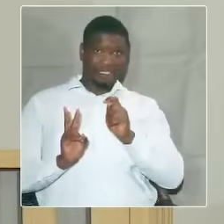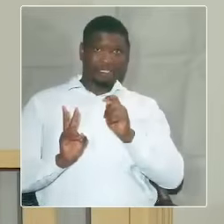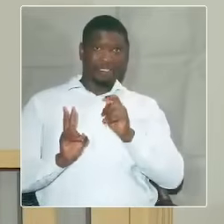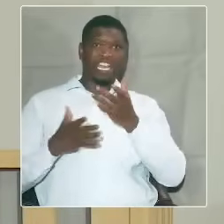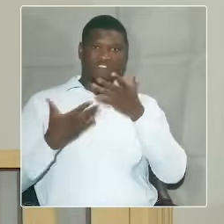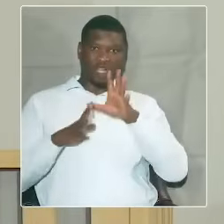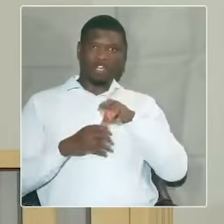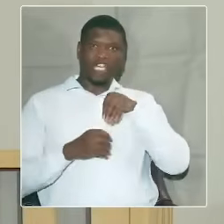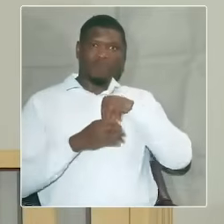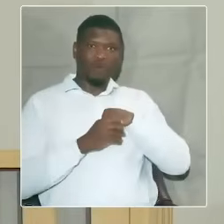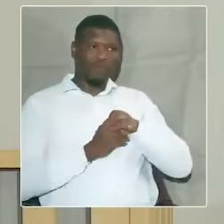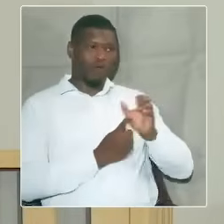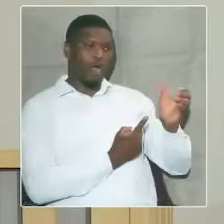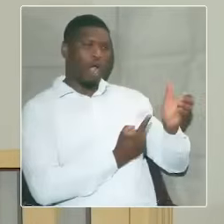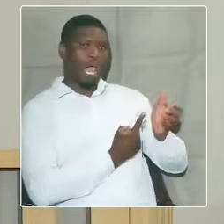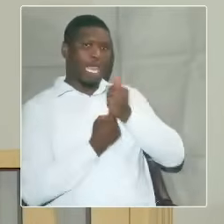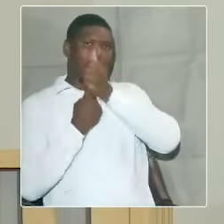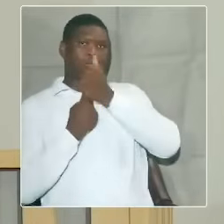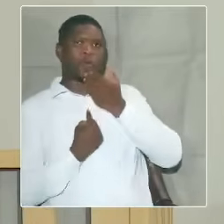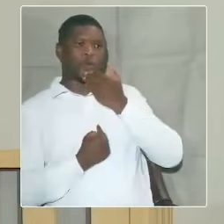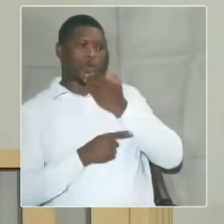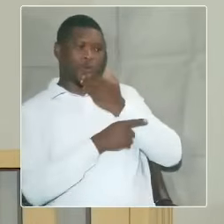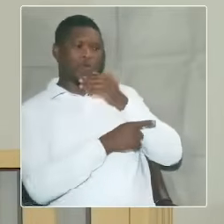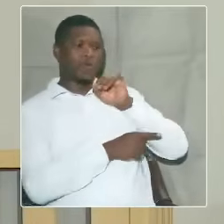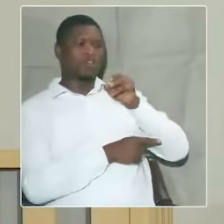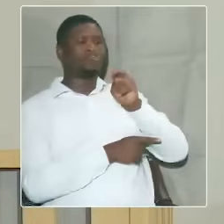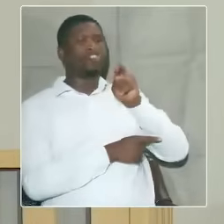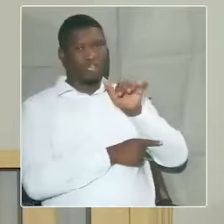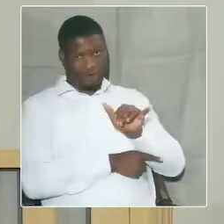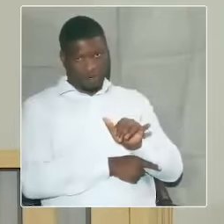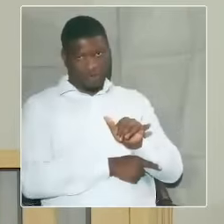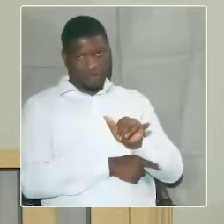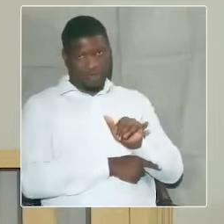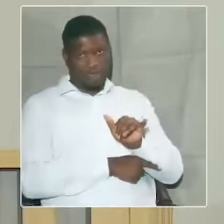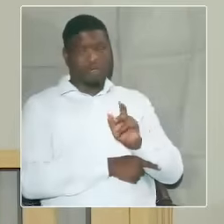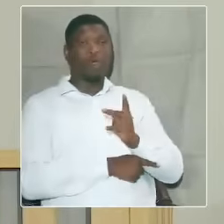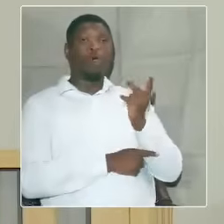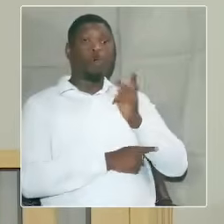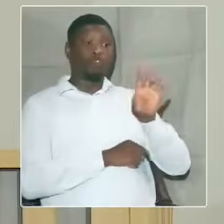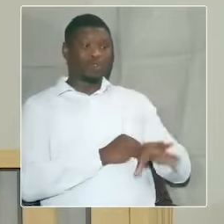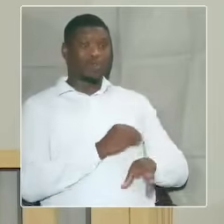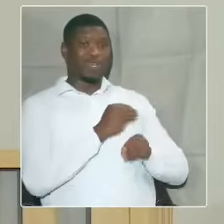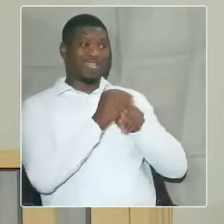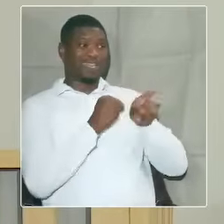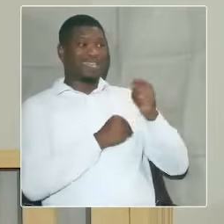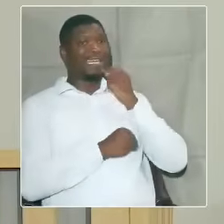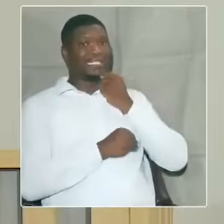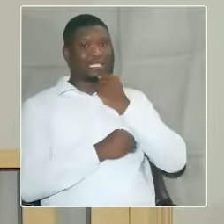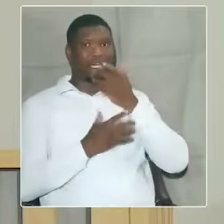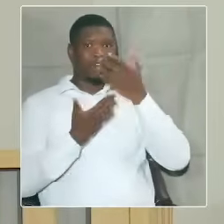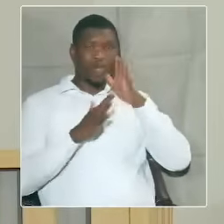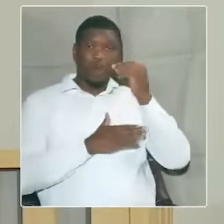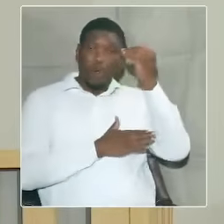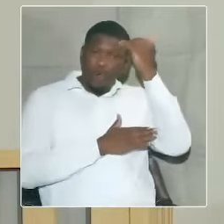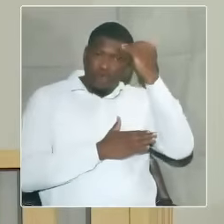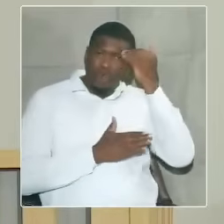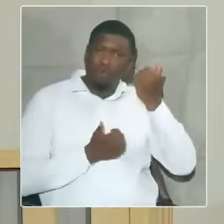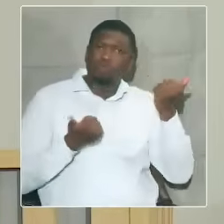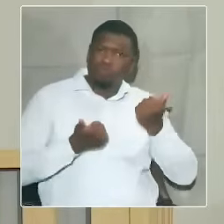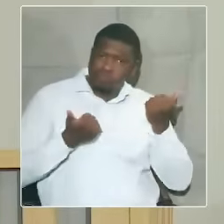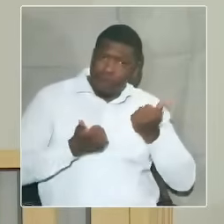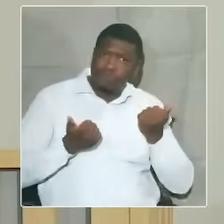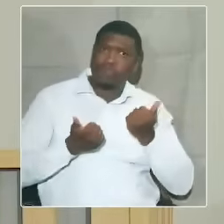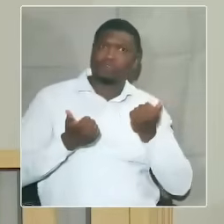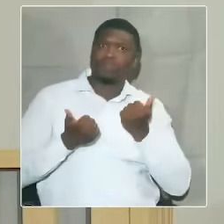possibly implicated in the kidnapping of Mr. Jeribushoga. But then the person